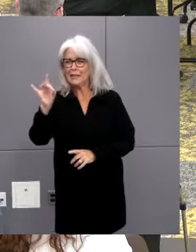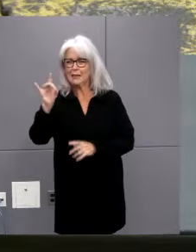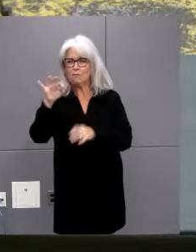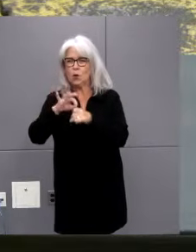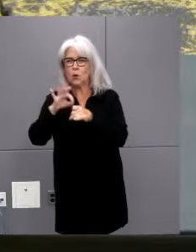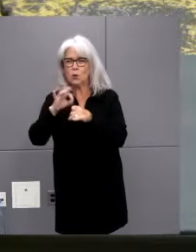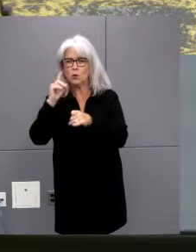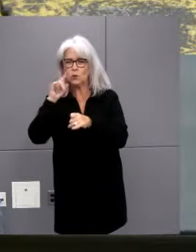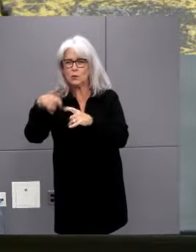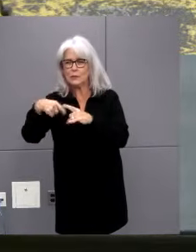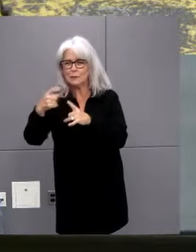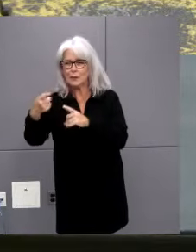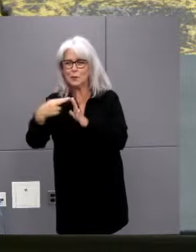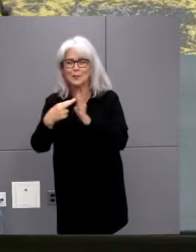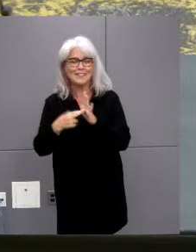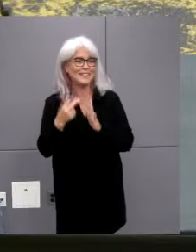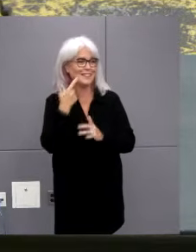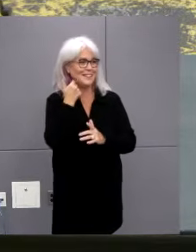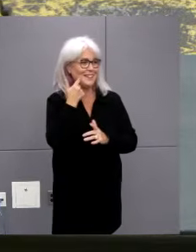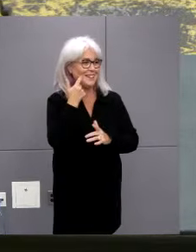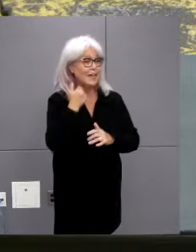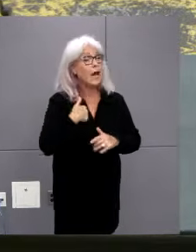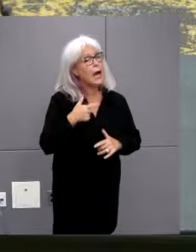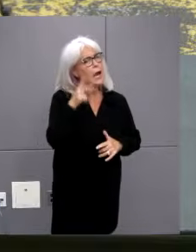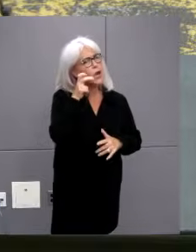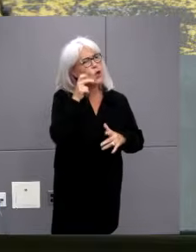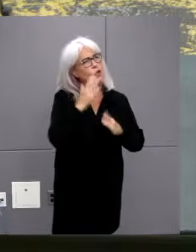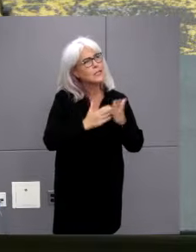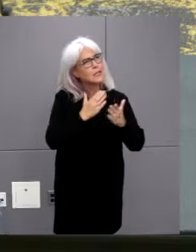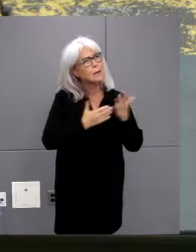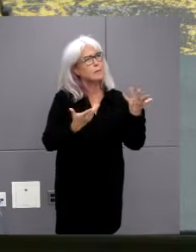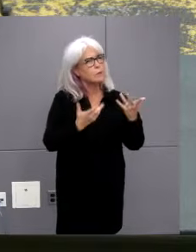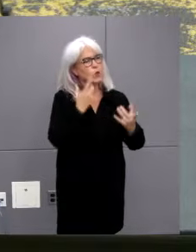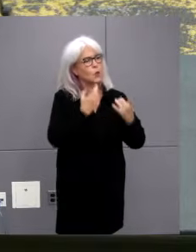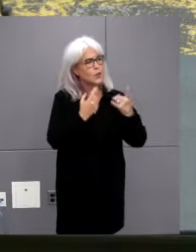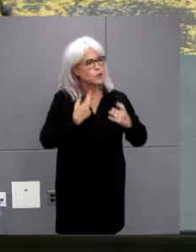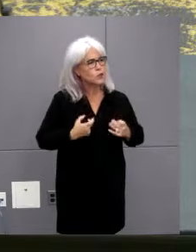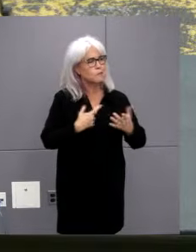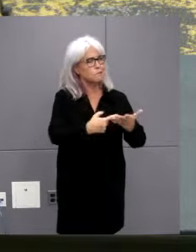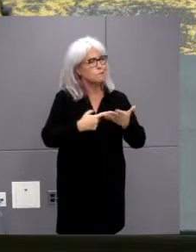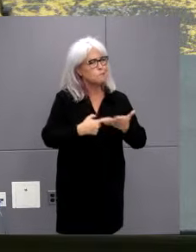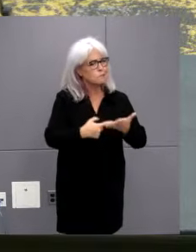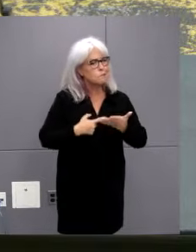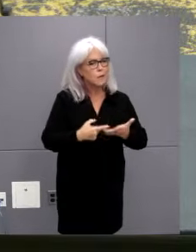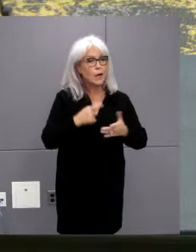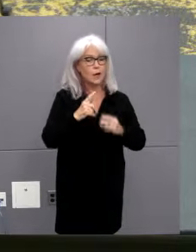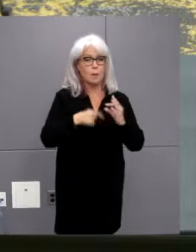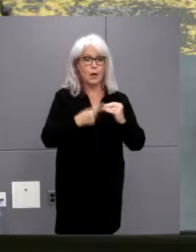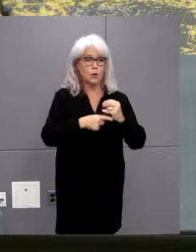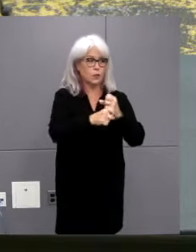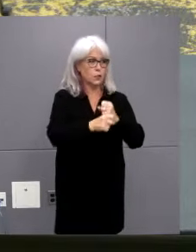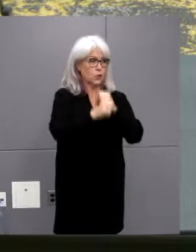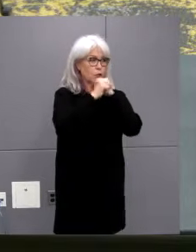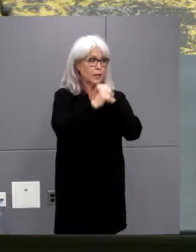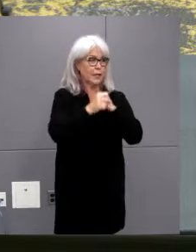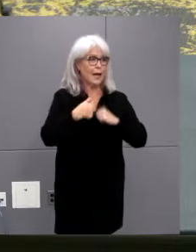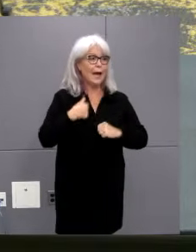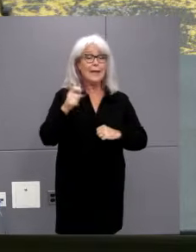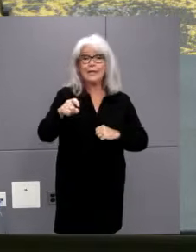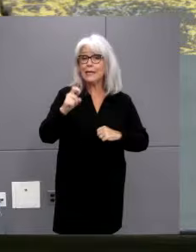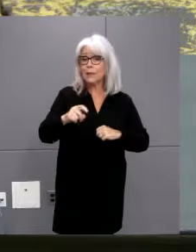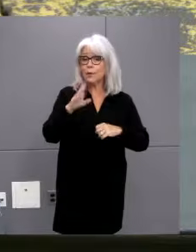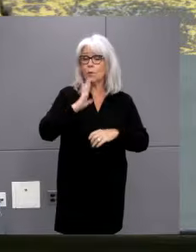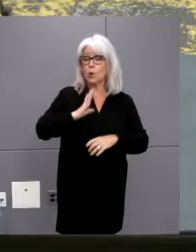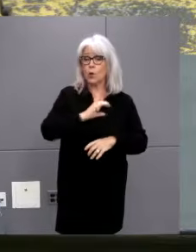4.66. Okay, so I heard some questions and the security being bantered about and that, so I need the board to